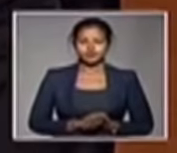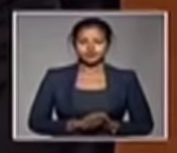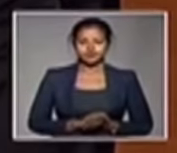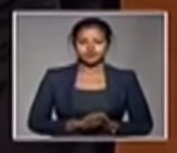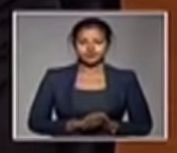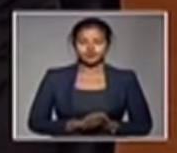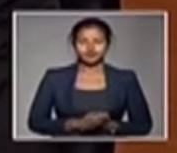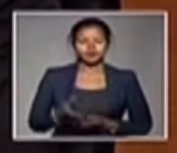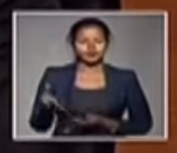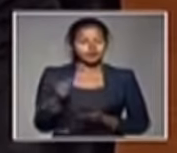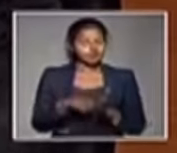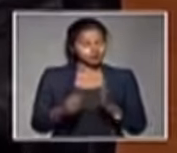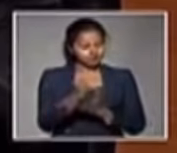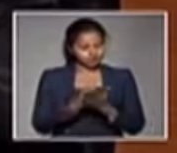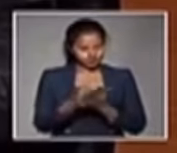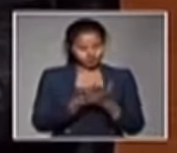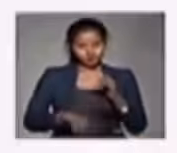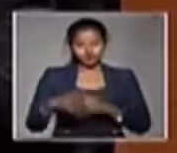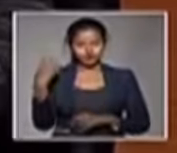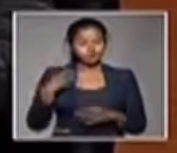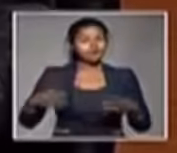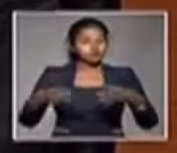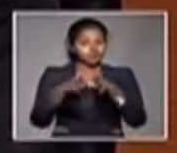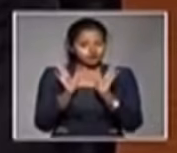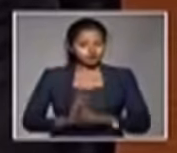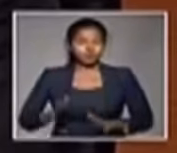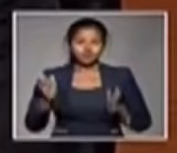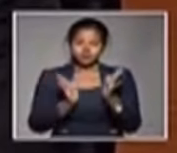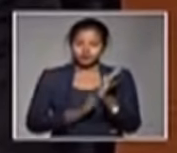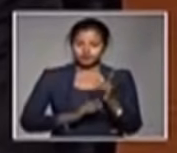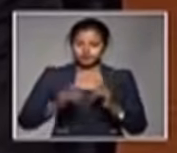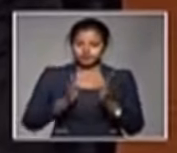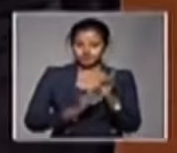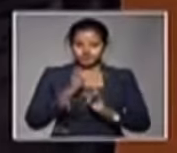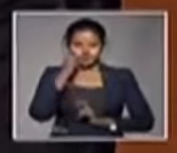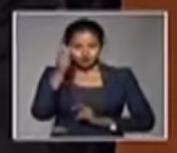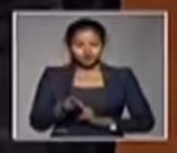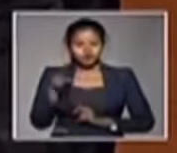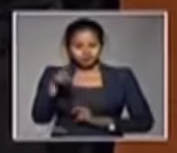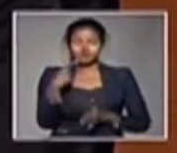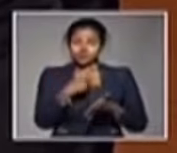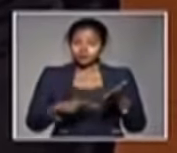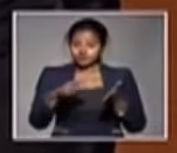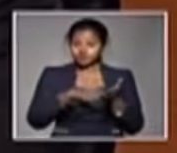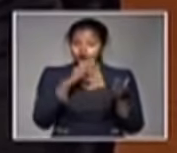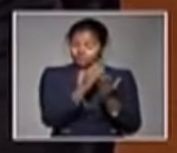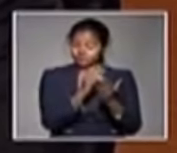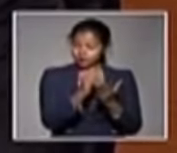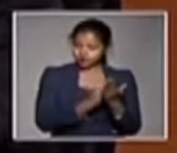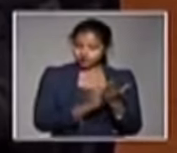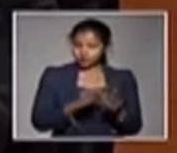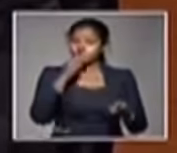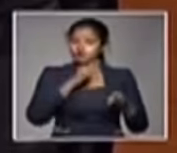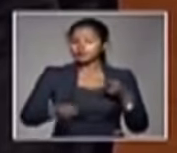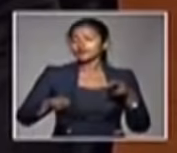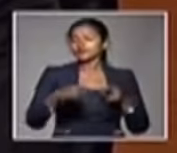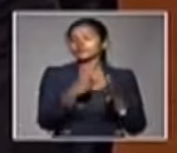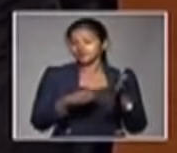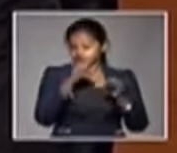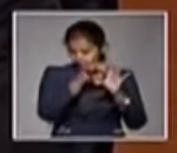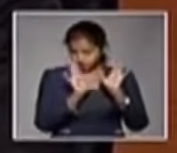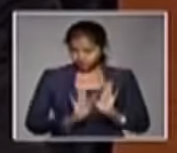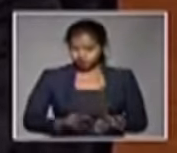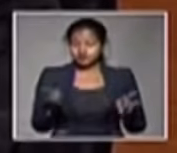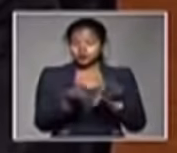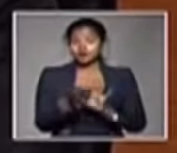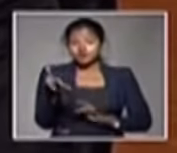All Ceylon Makkal Congress MP Musharraf Mutunabin, who voted against the 20th Amendment to the Constitution but voted in